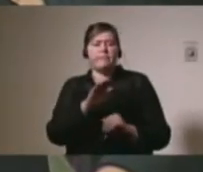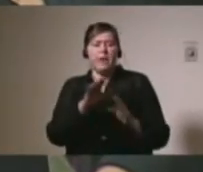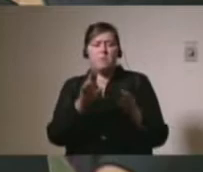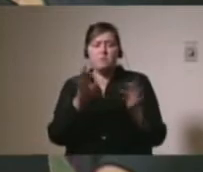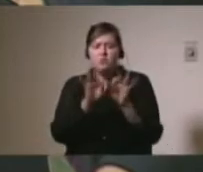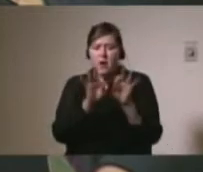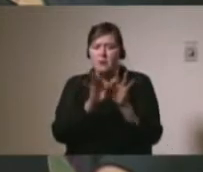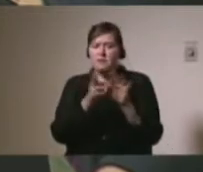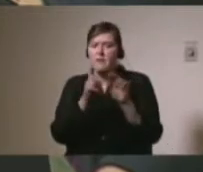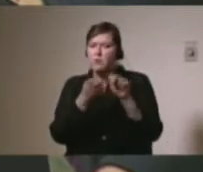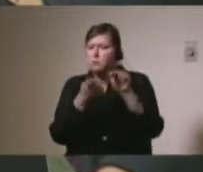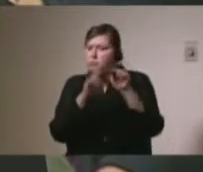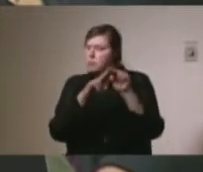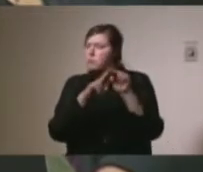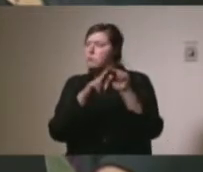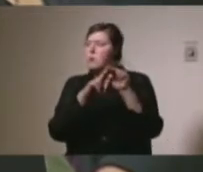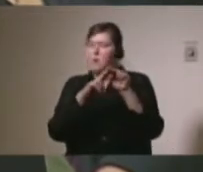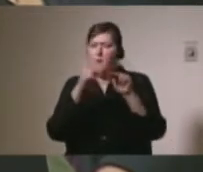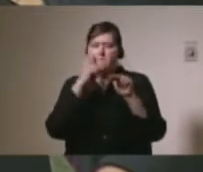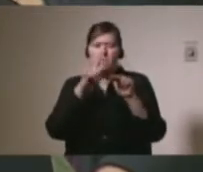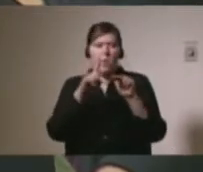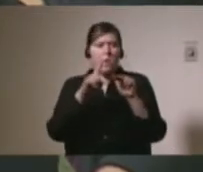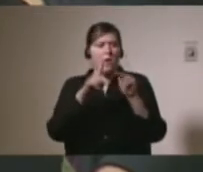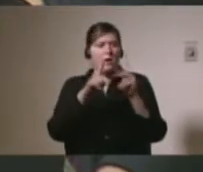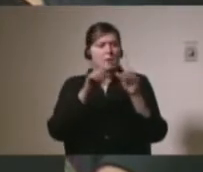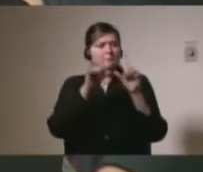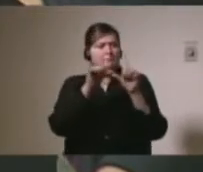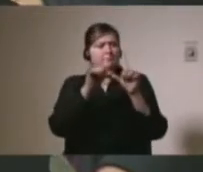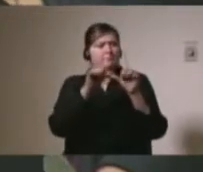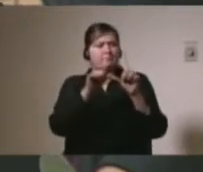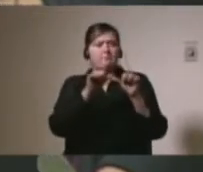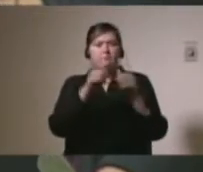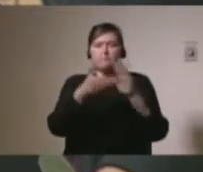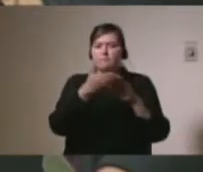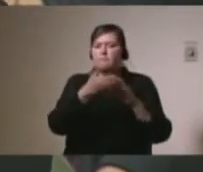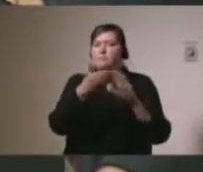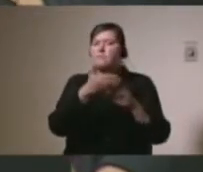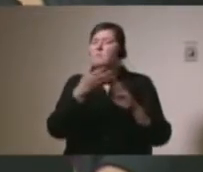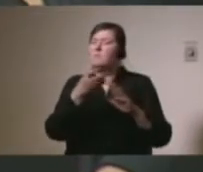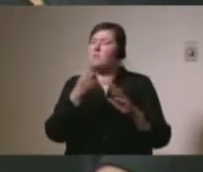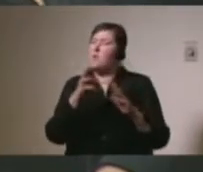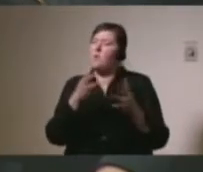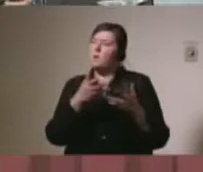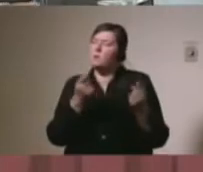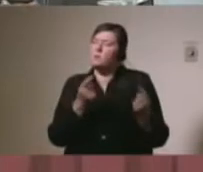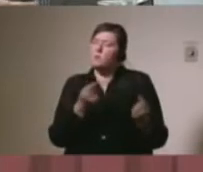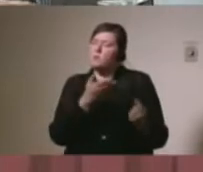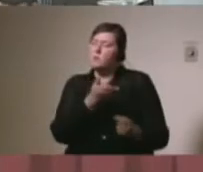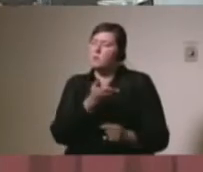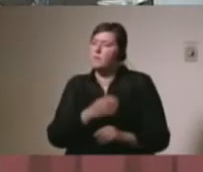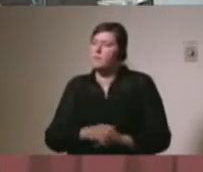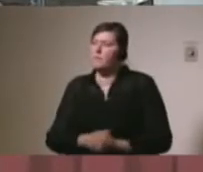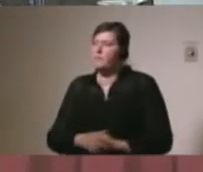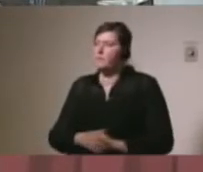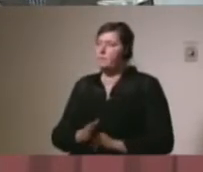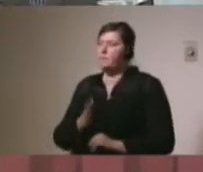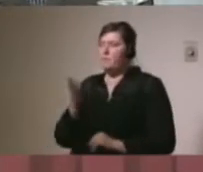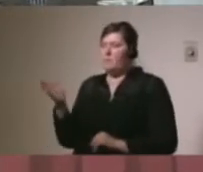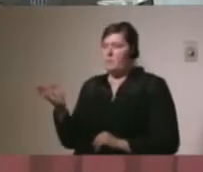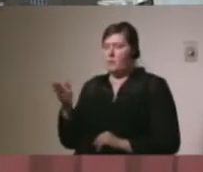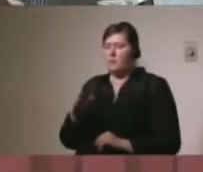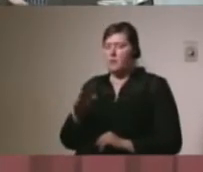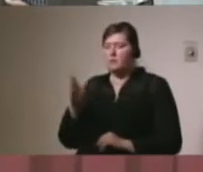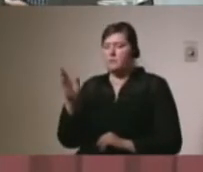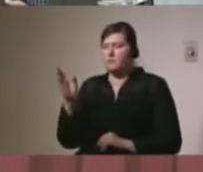their prices to maintain their volumes. Well, New Zealand Post is still the